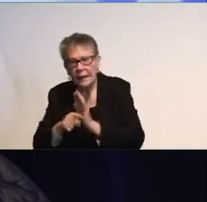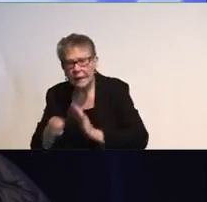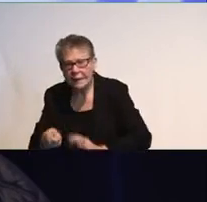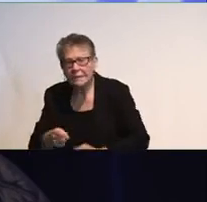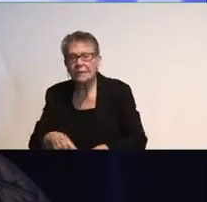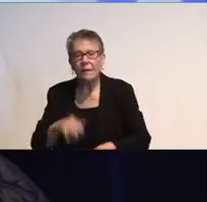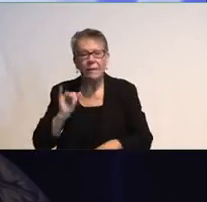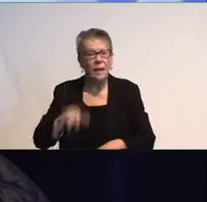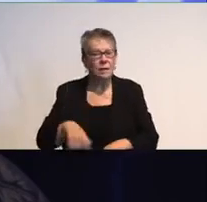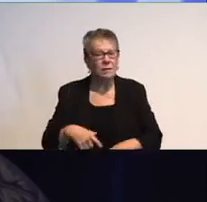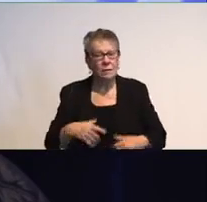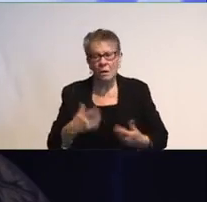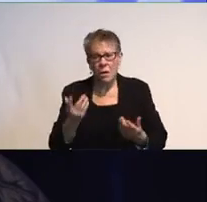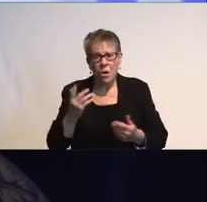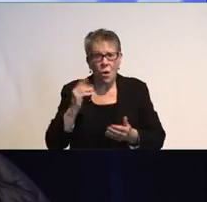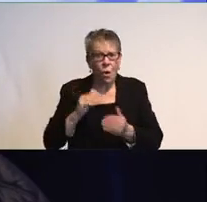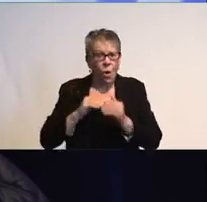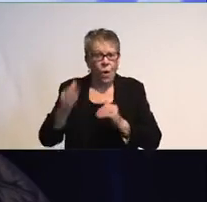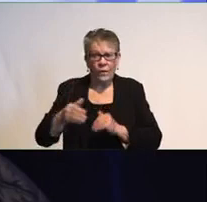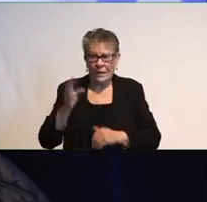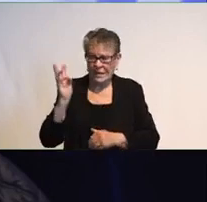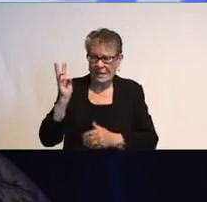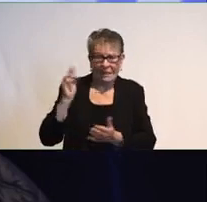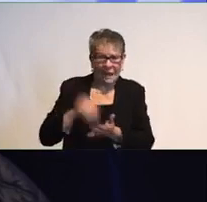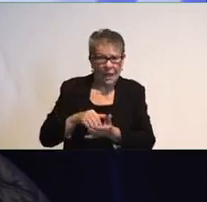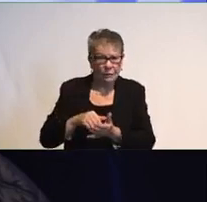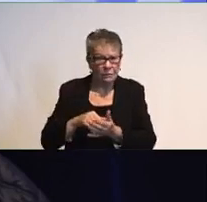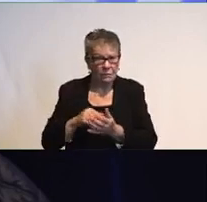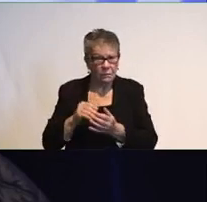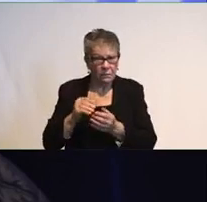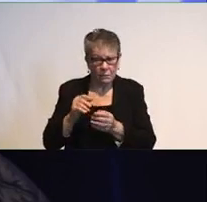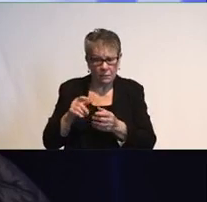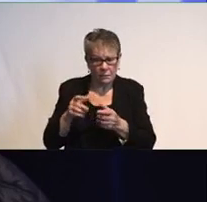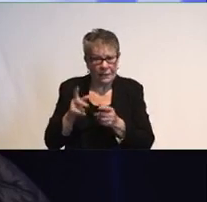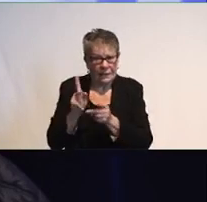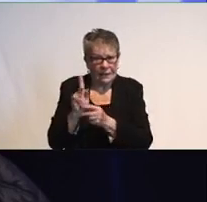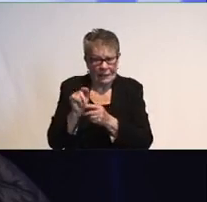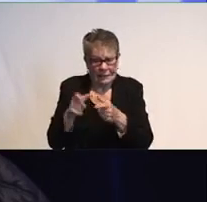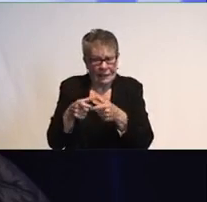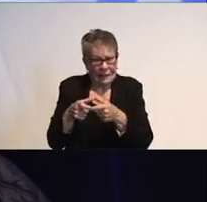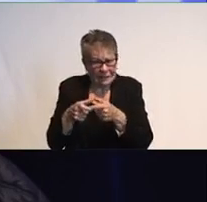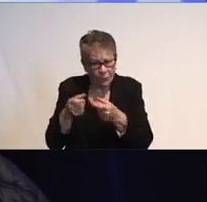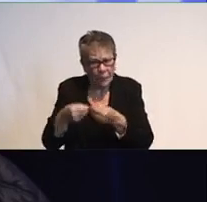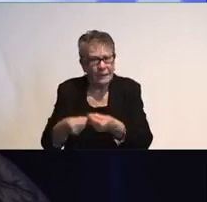can request a free test kit by visiting learn.vaulthealth.com